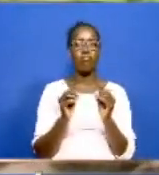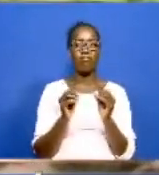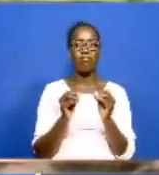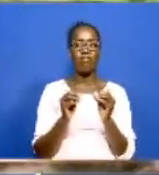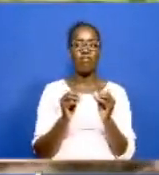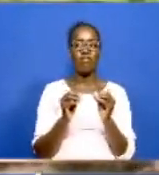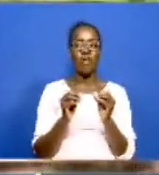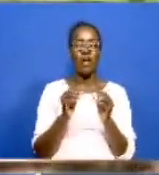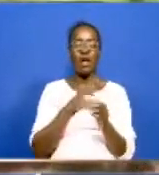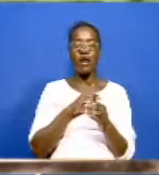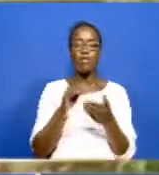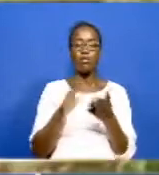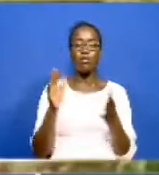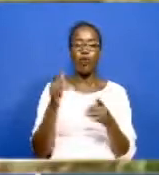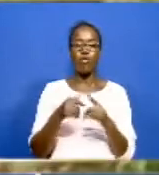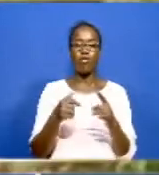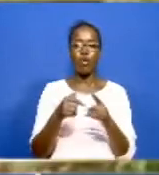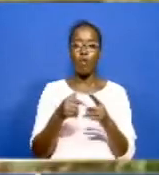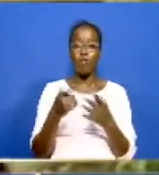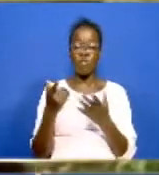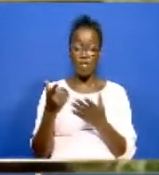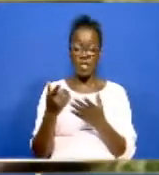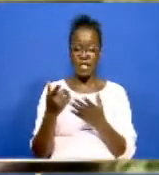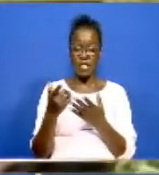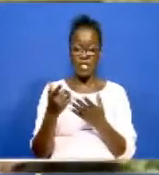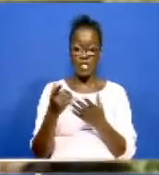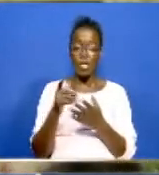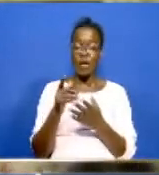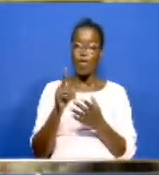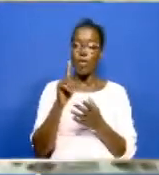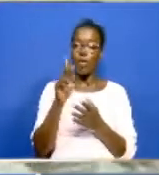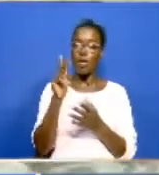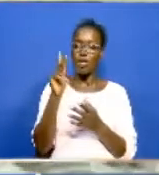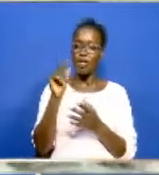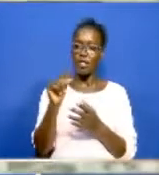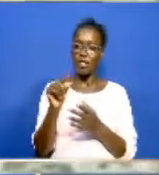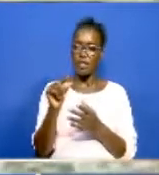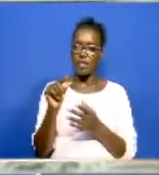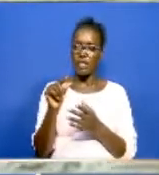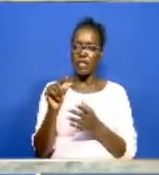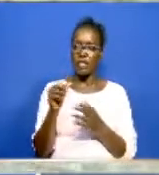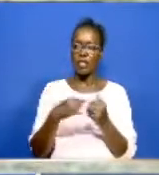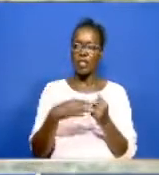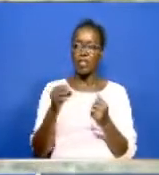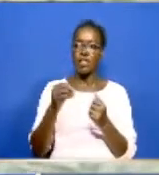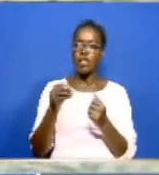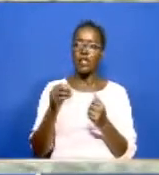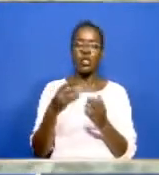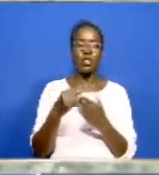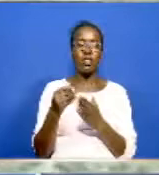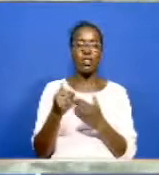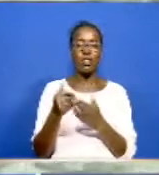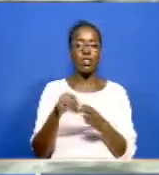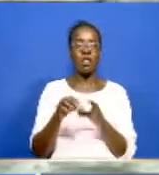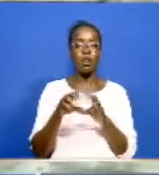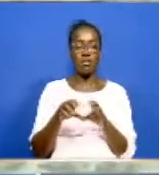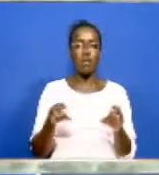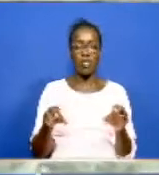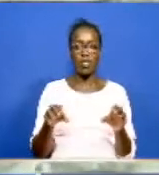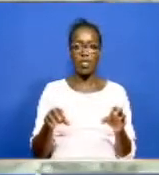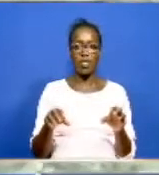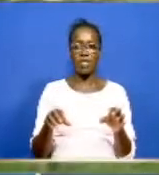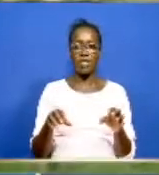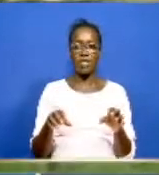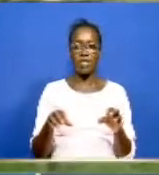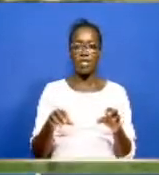she earns more from herbs farming since a kilo of herbs sells at least 800 shillings in the local market. The